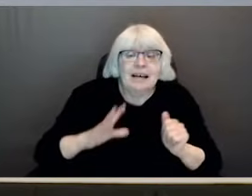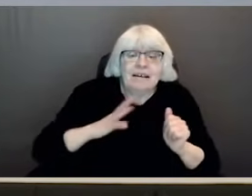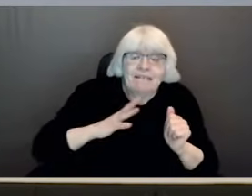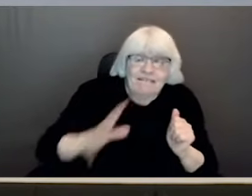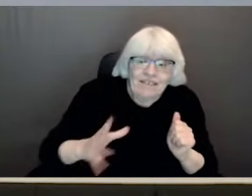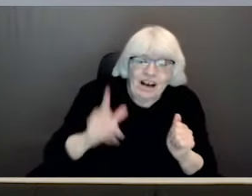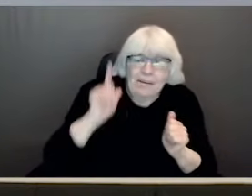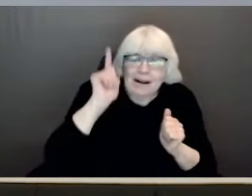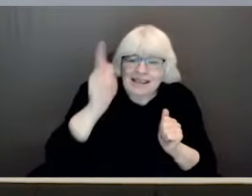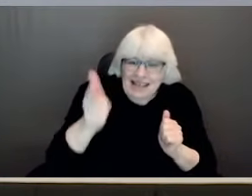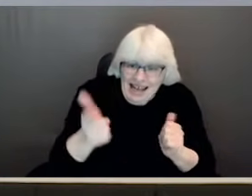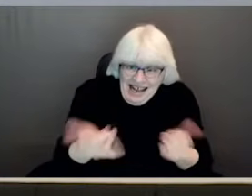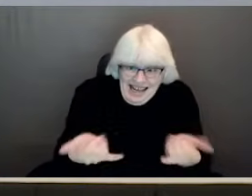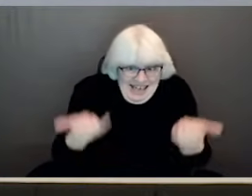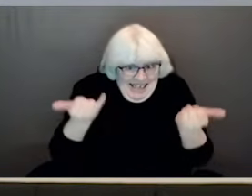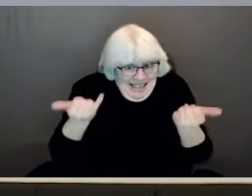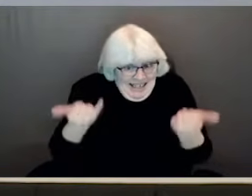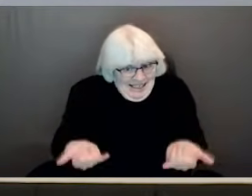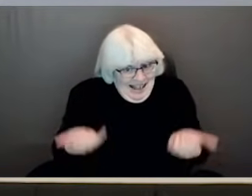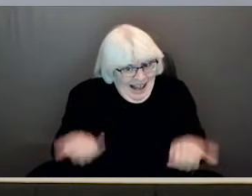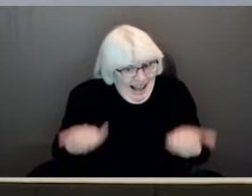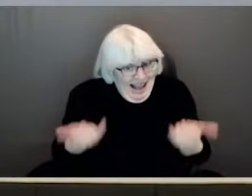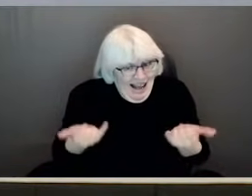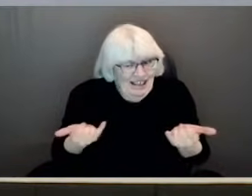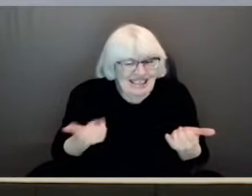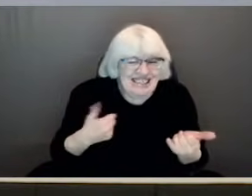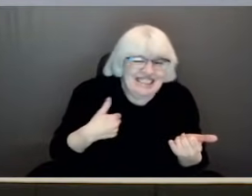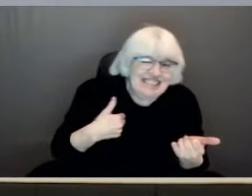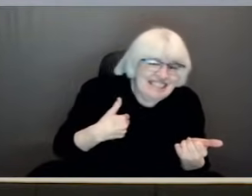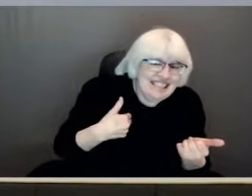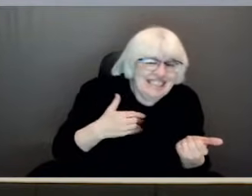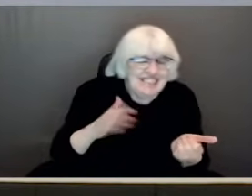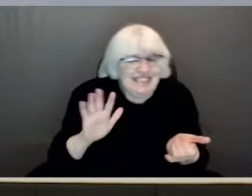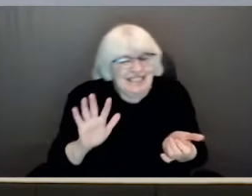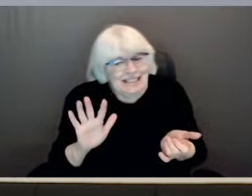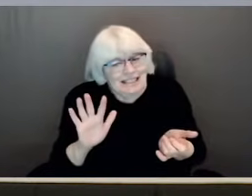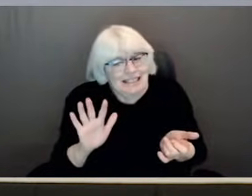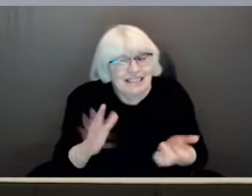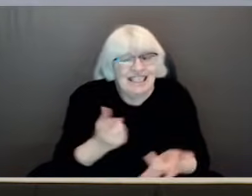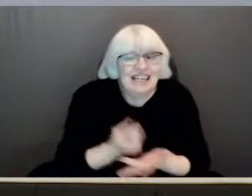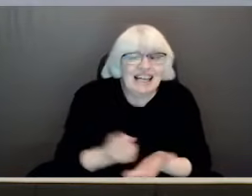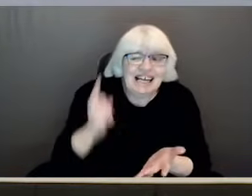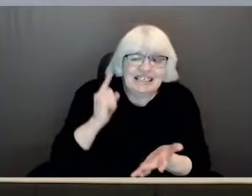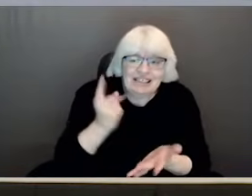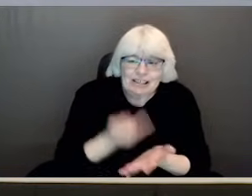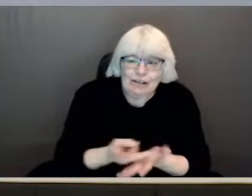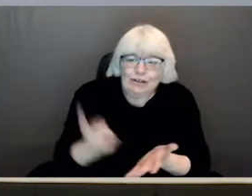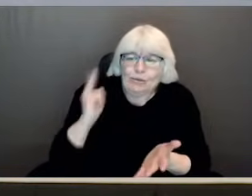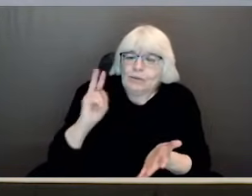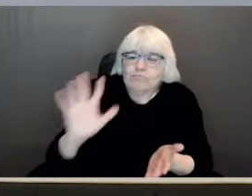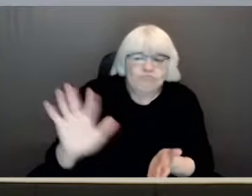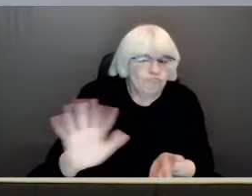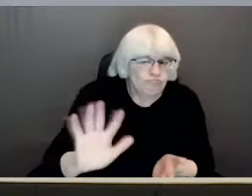all goes well, than I did a couple of weeks ago. So I think I would.